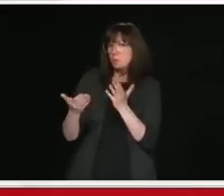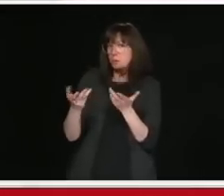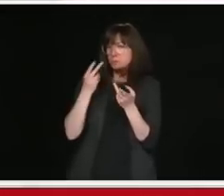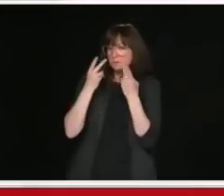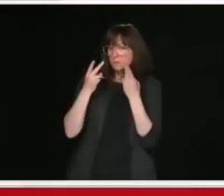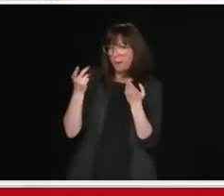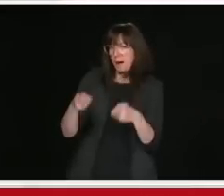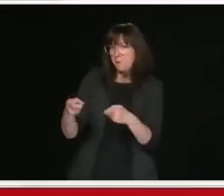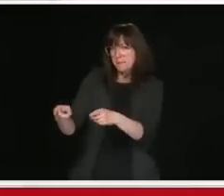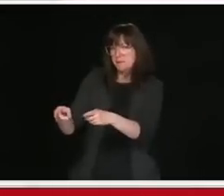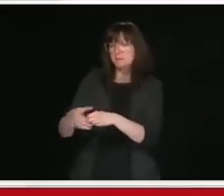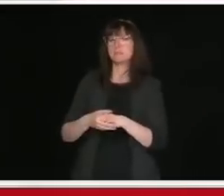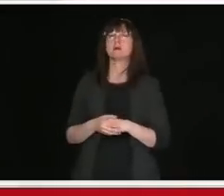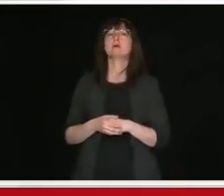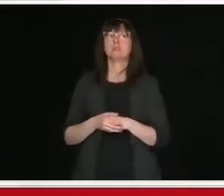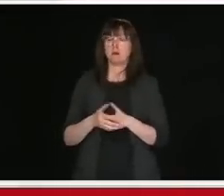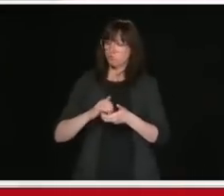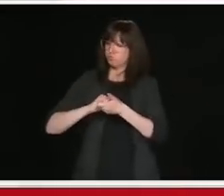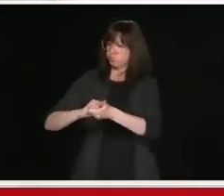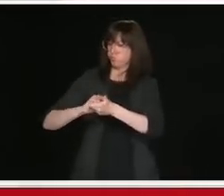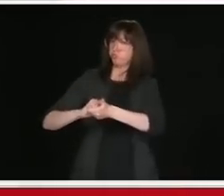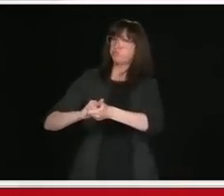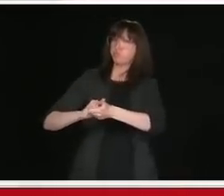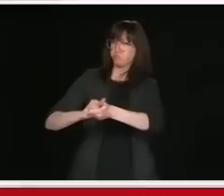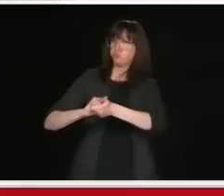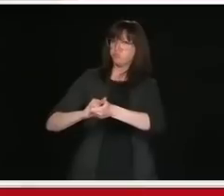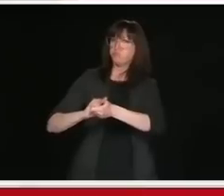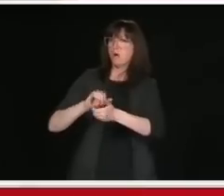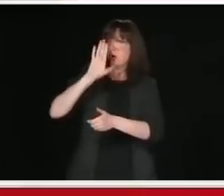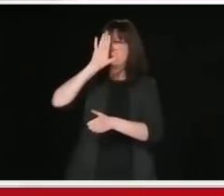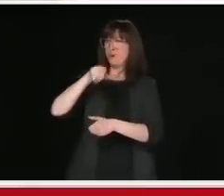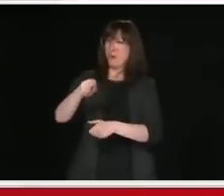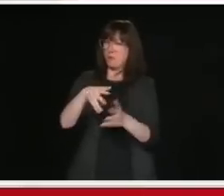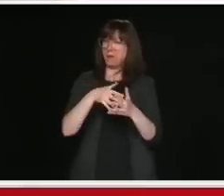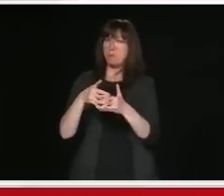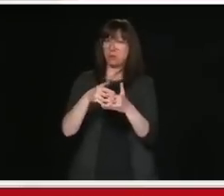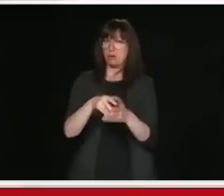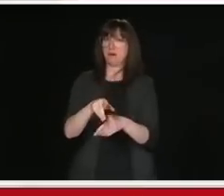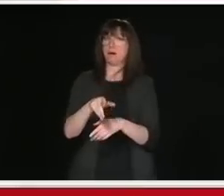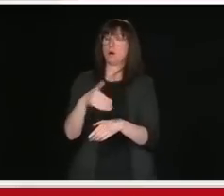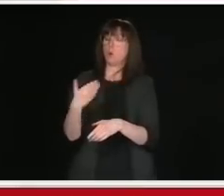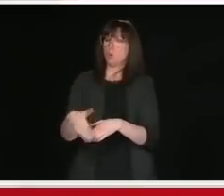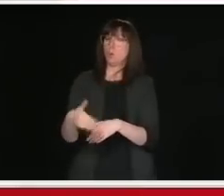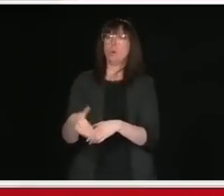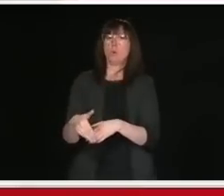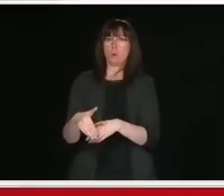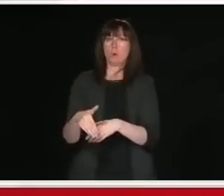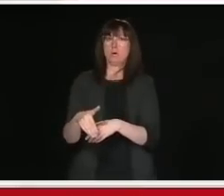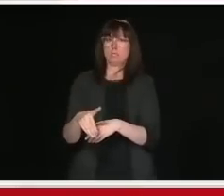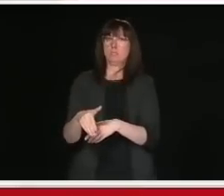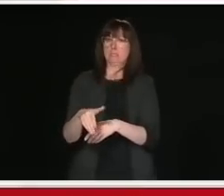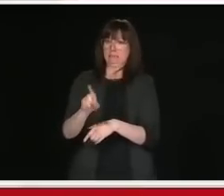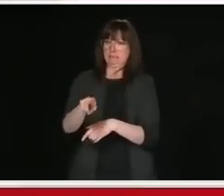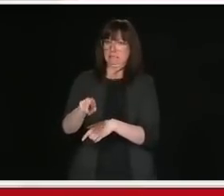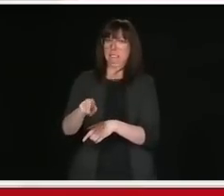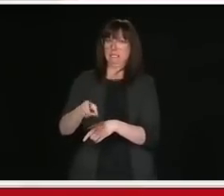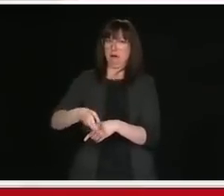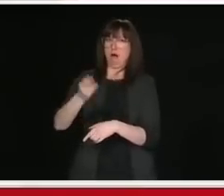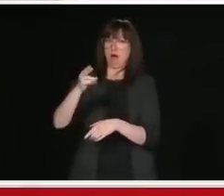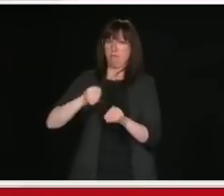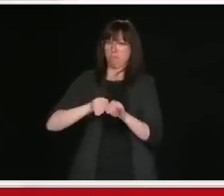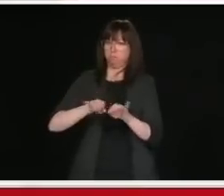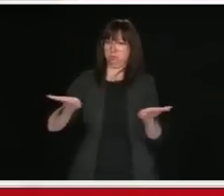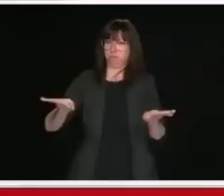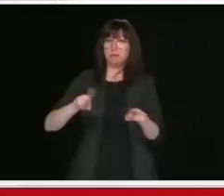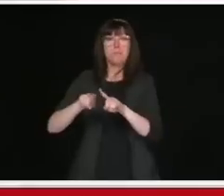the needs in the United States are dire, but our needs are dire as well. And we work